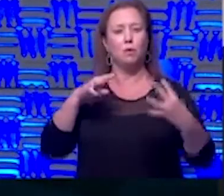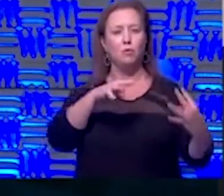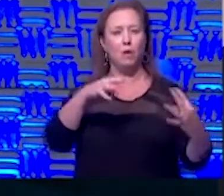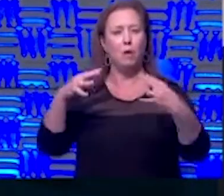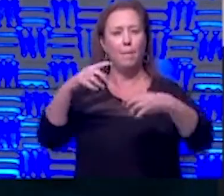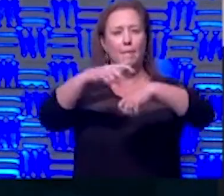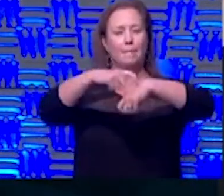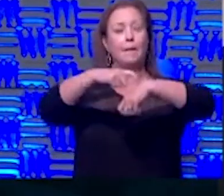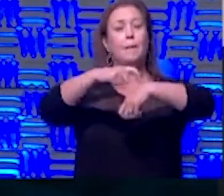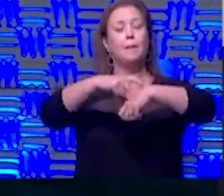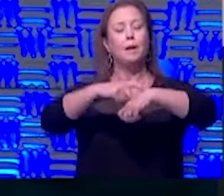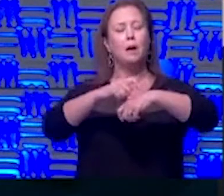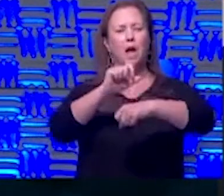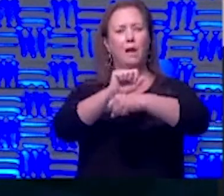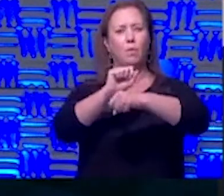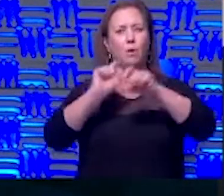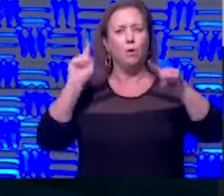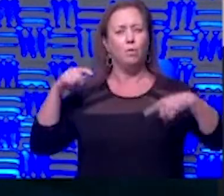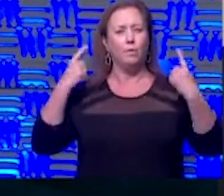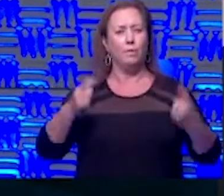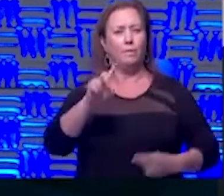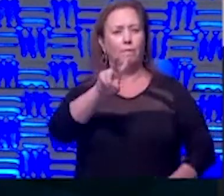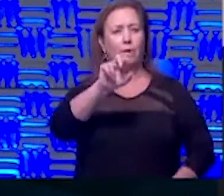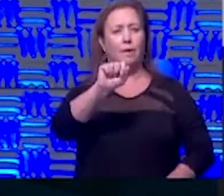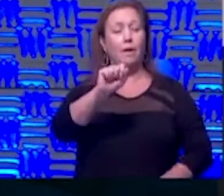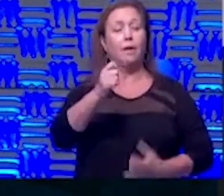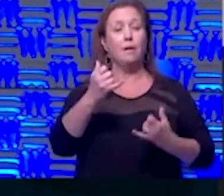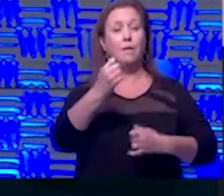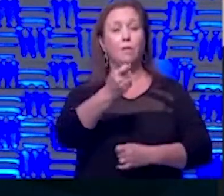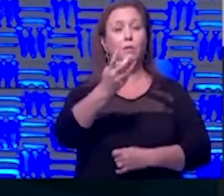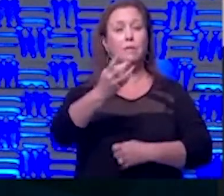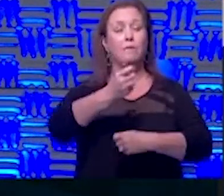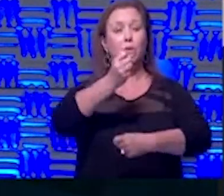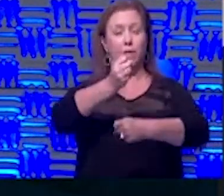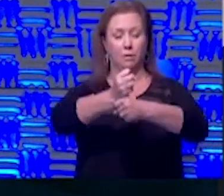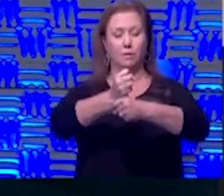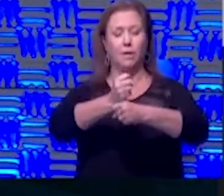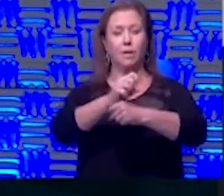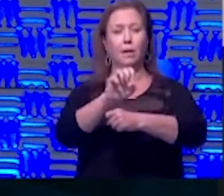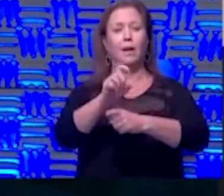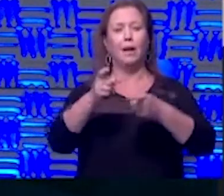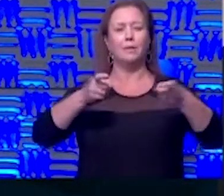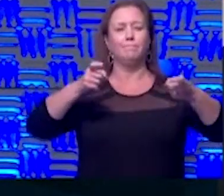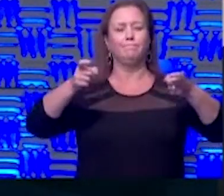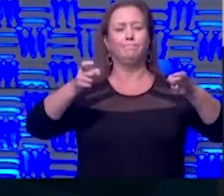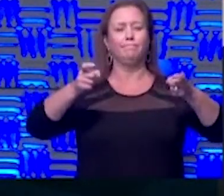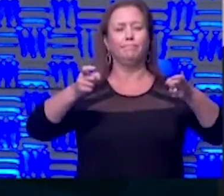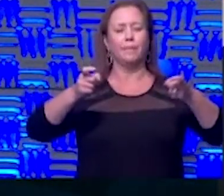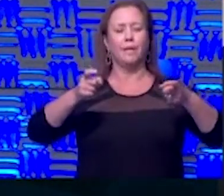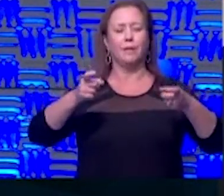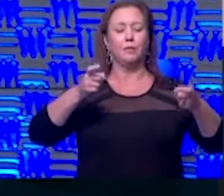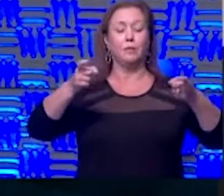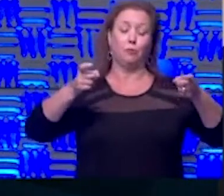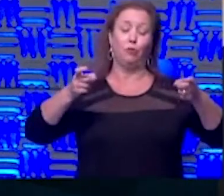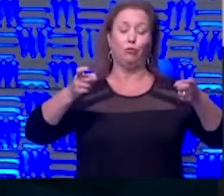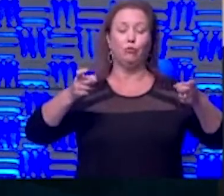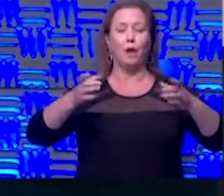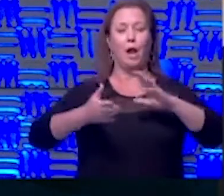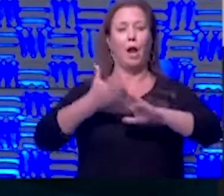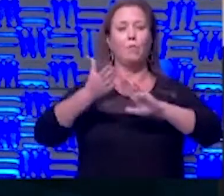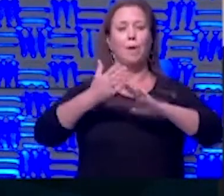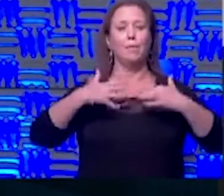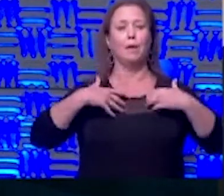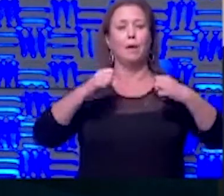I've been with the VA the last few years, and as the executive in charge, which means that I run the